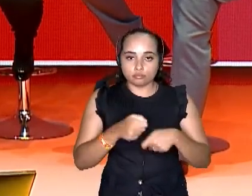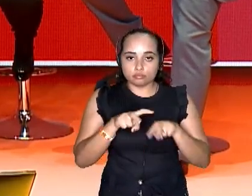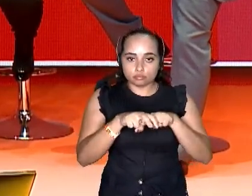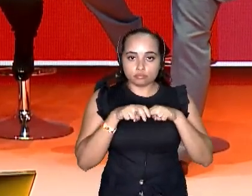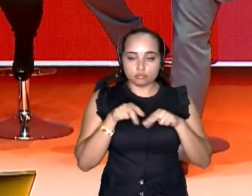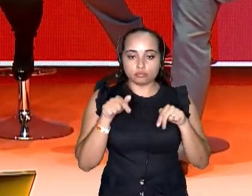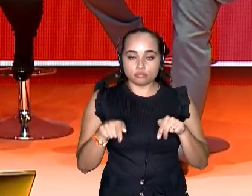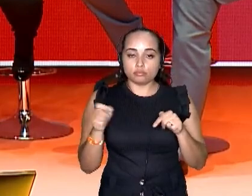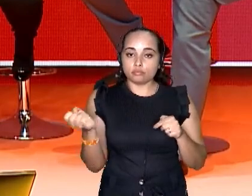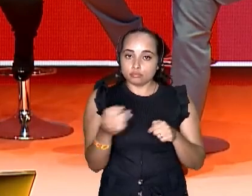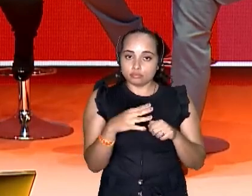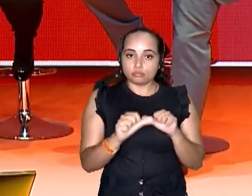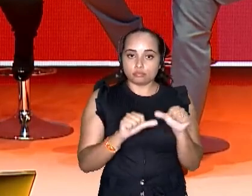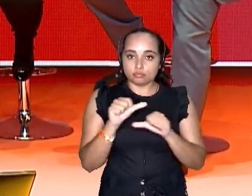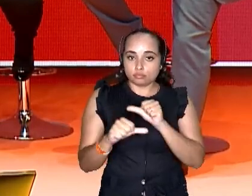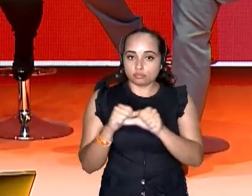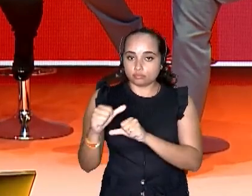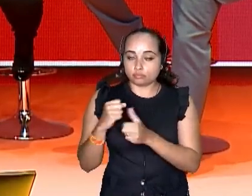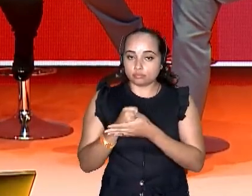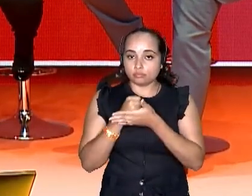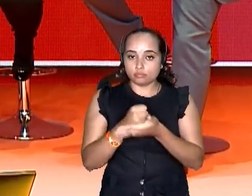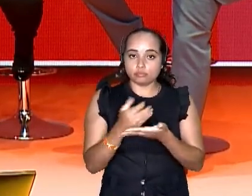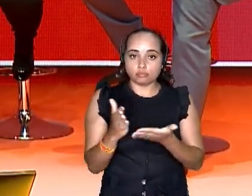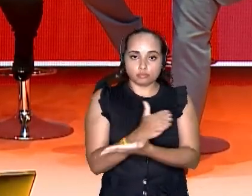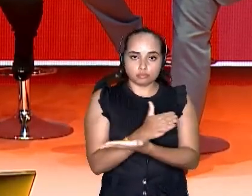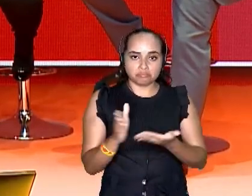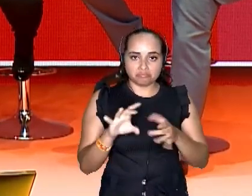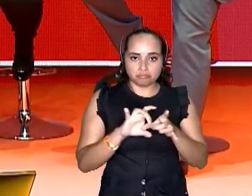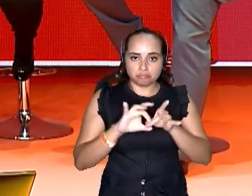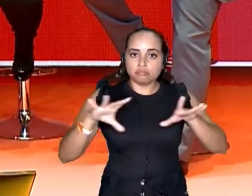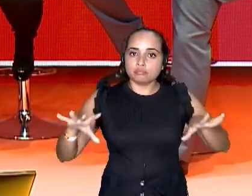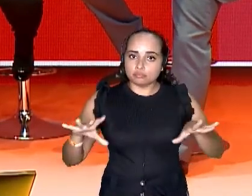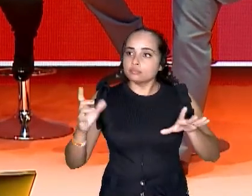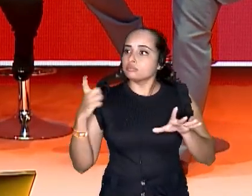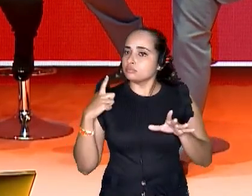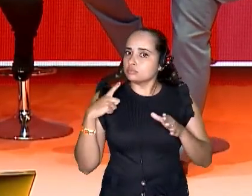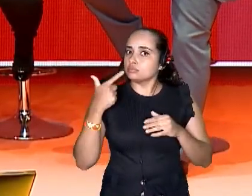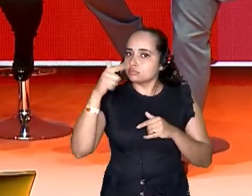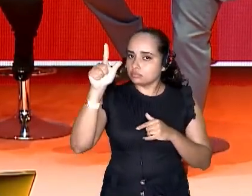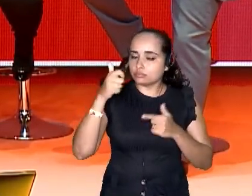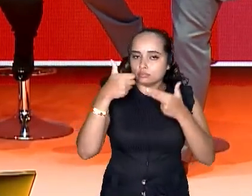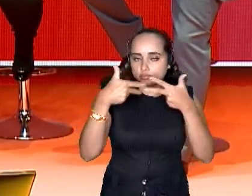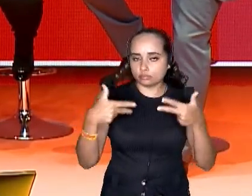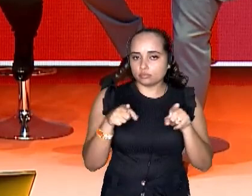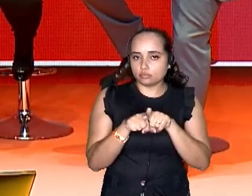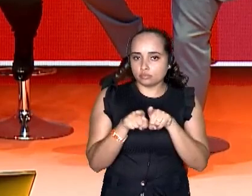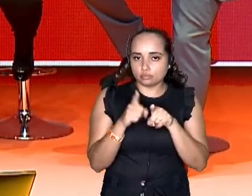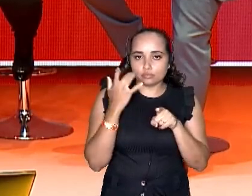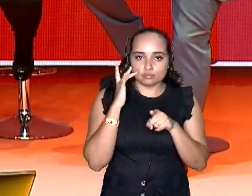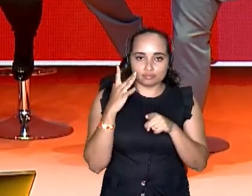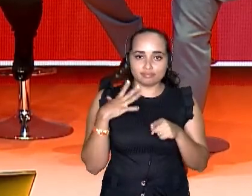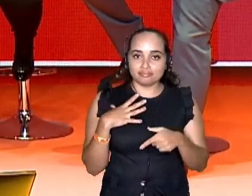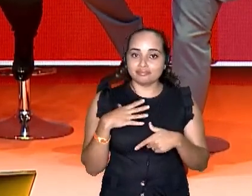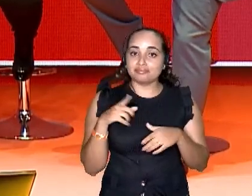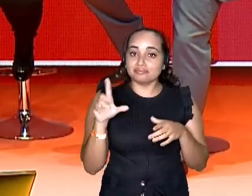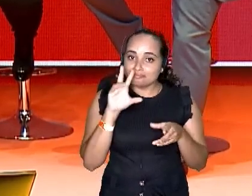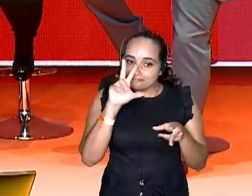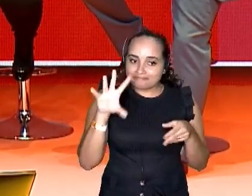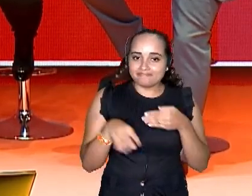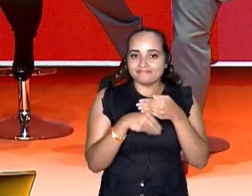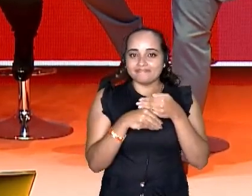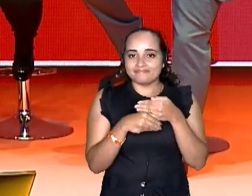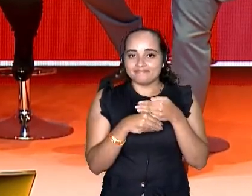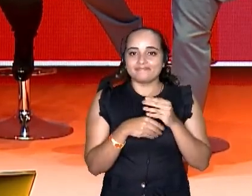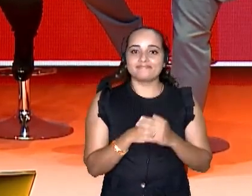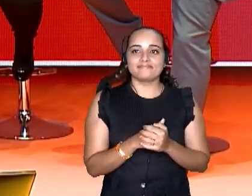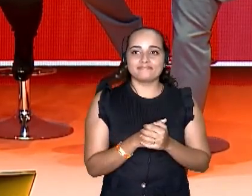business disruptions? I'm going to add another question. I'm going to tag another question to that one. So, will the